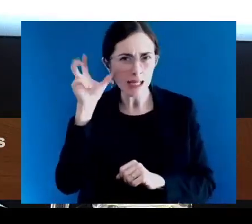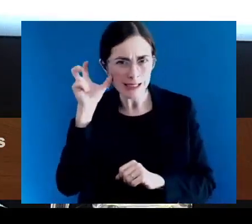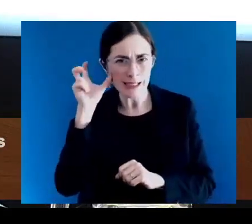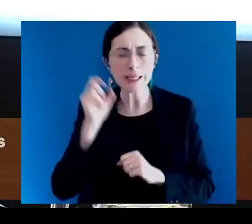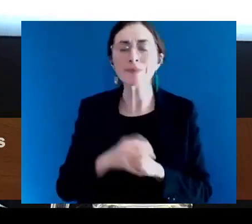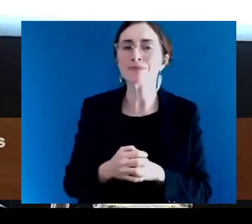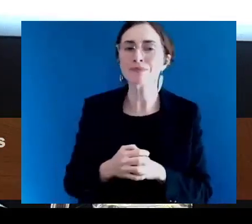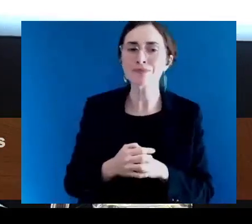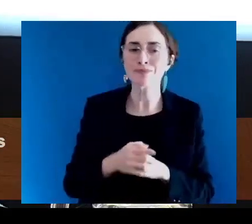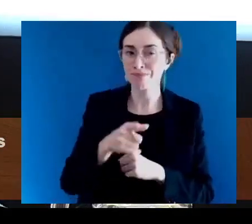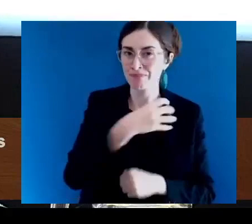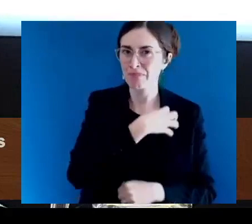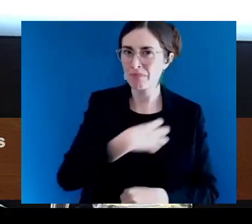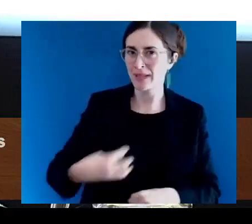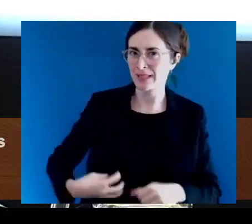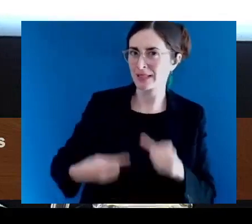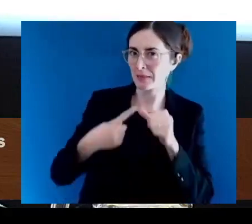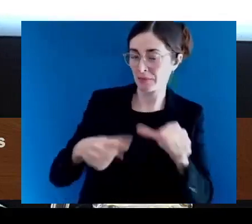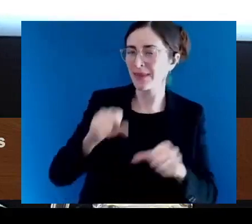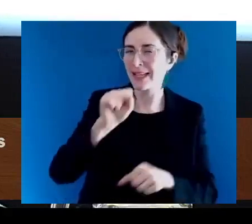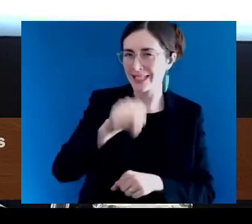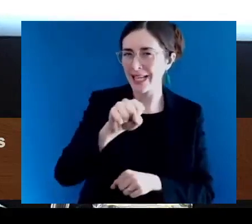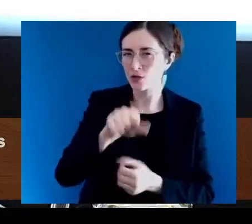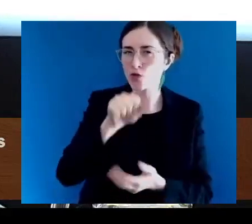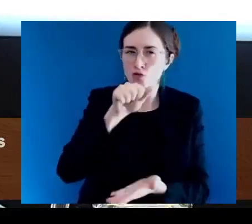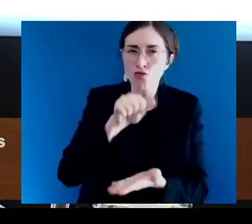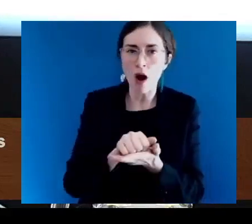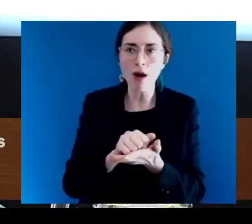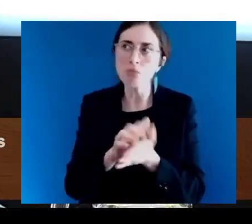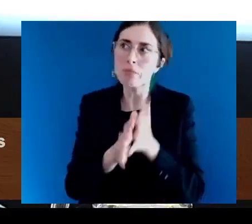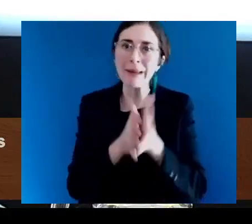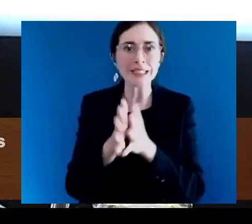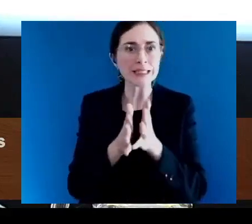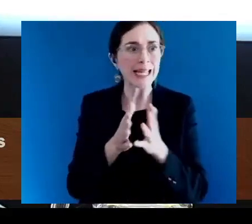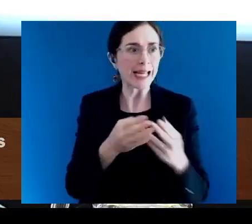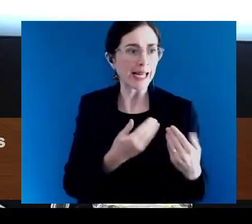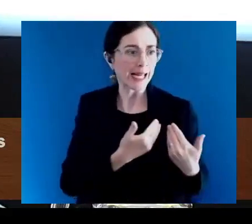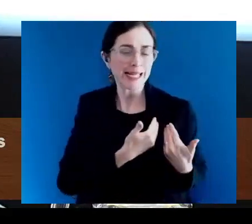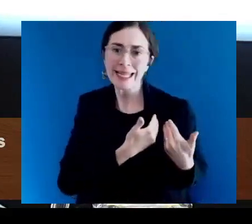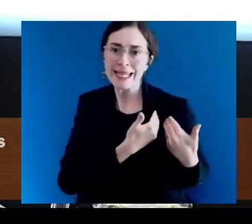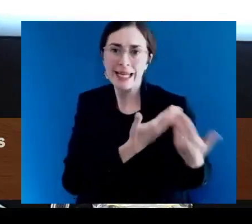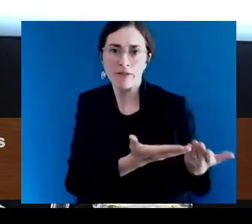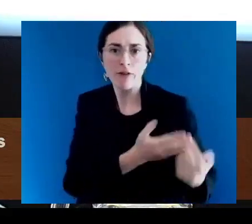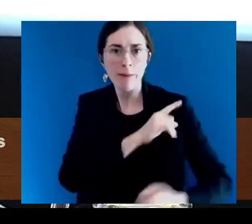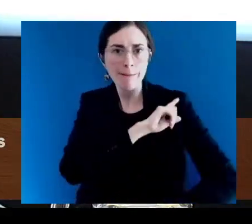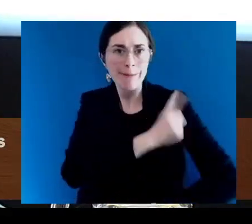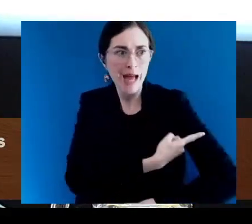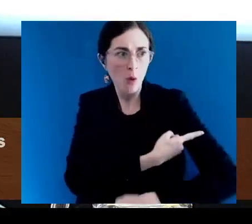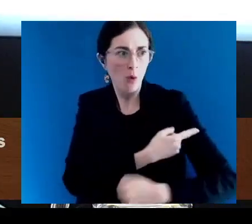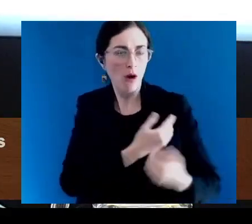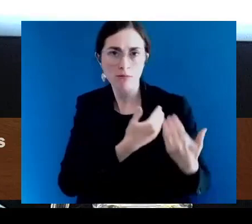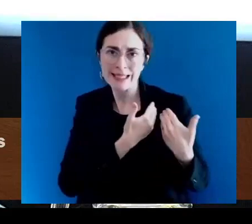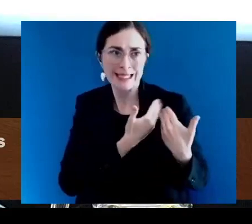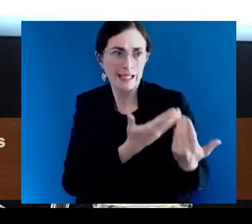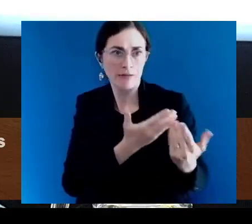and resources that is ultimately vital to be able to achieve the self-determination.